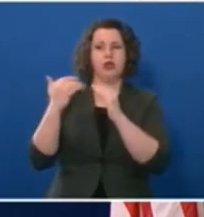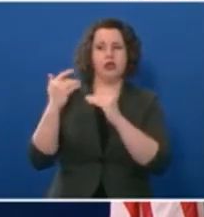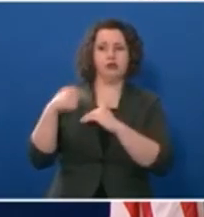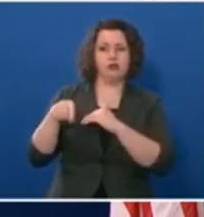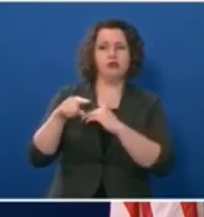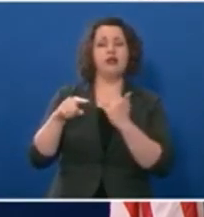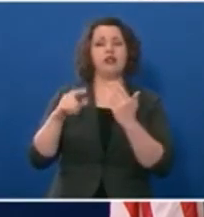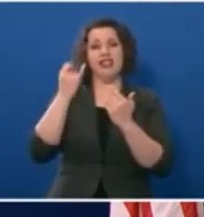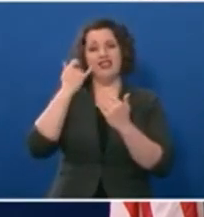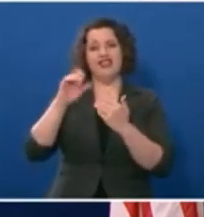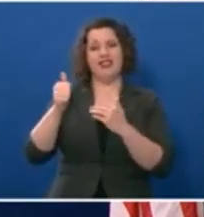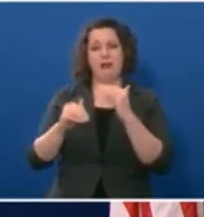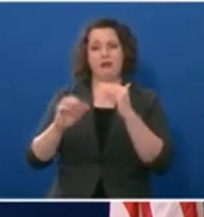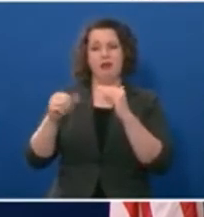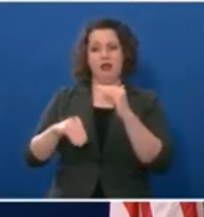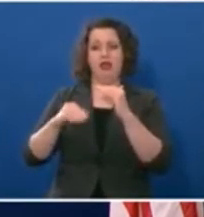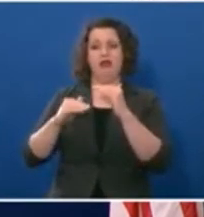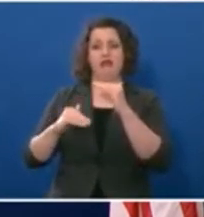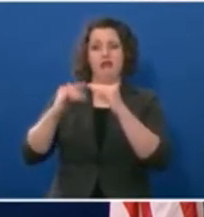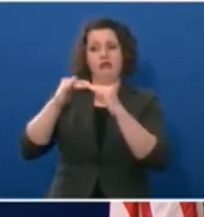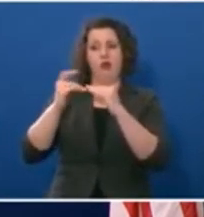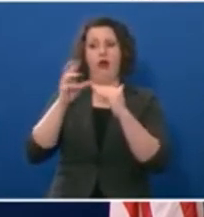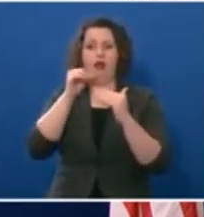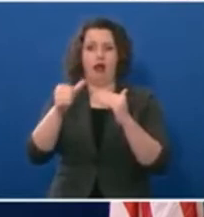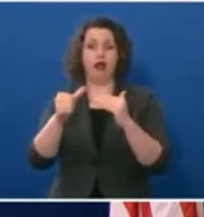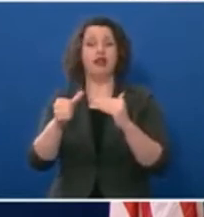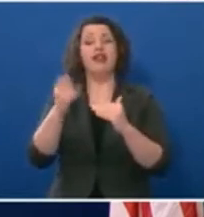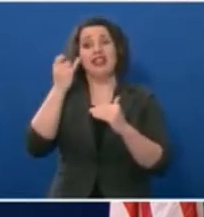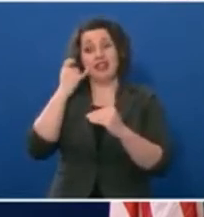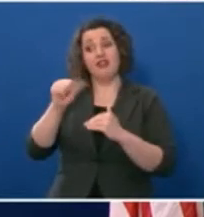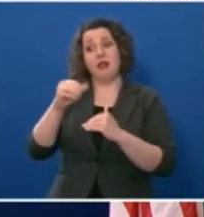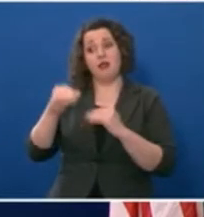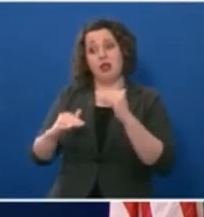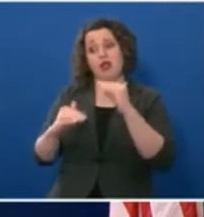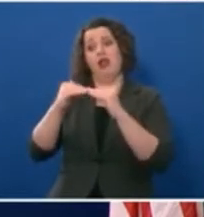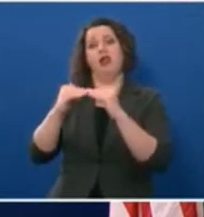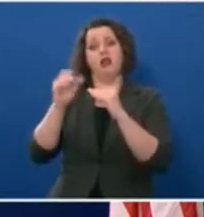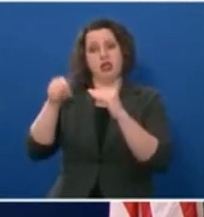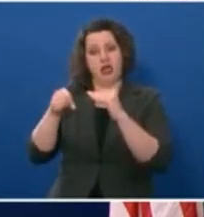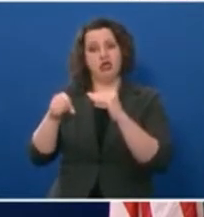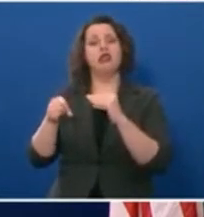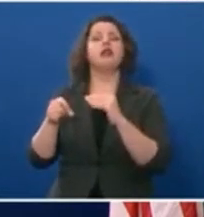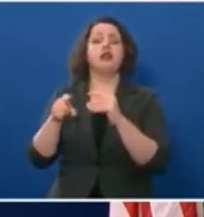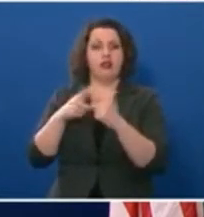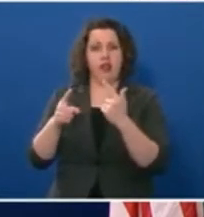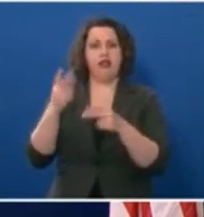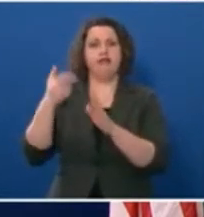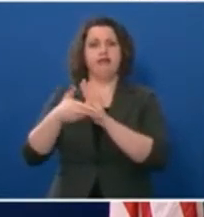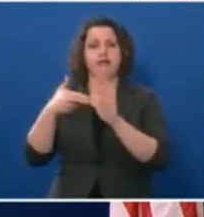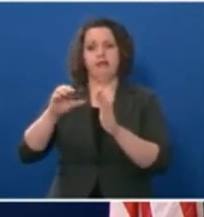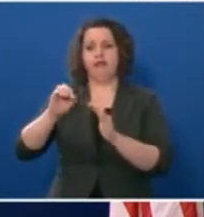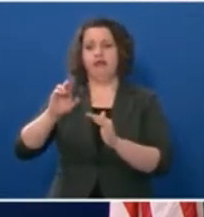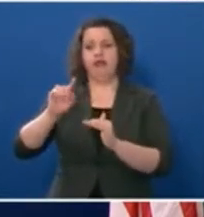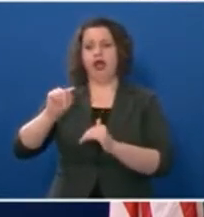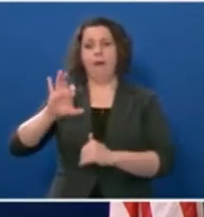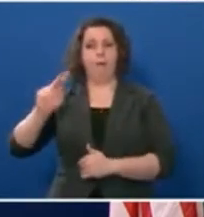meet the 10% threshold. If they do, at that time, then they are designated as an outbreak.